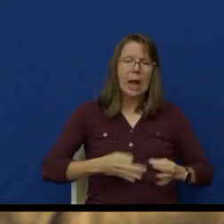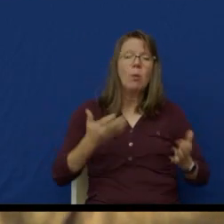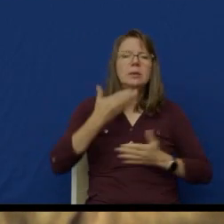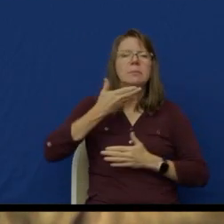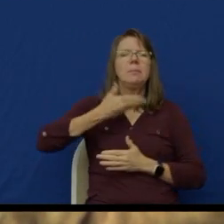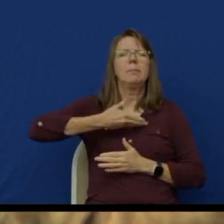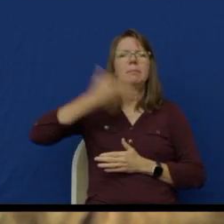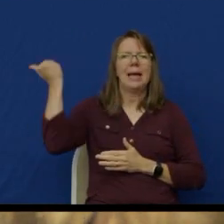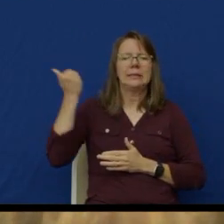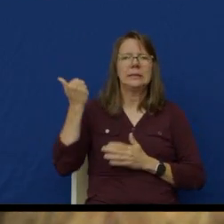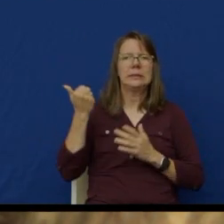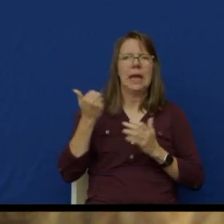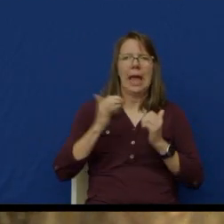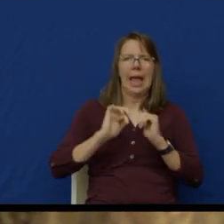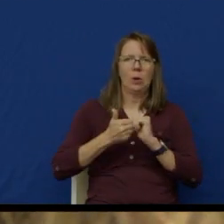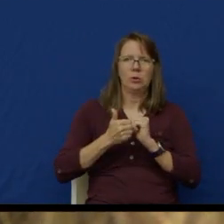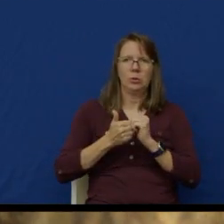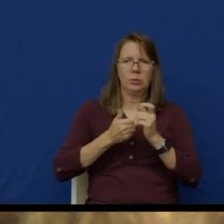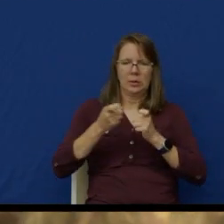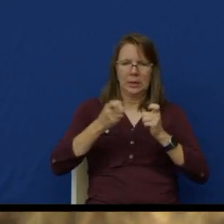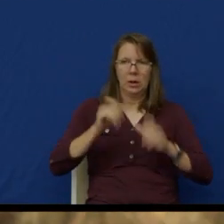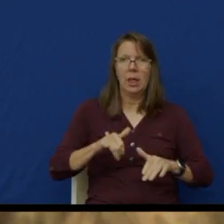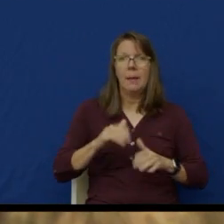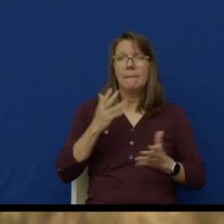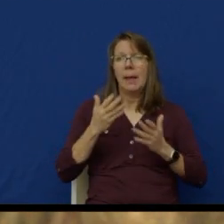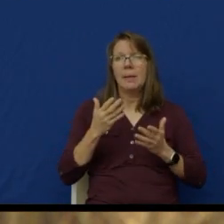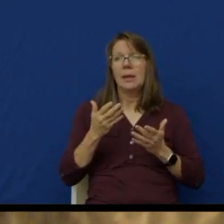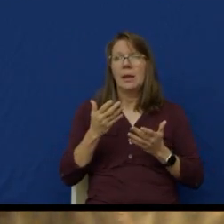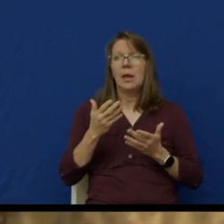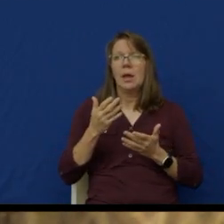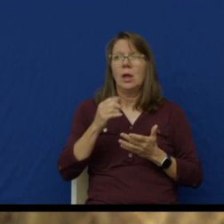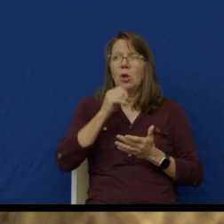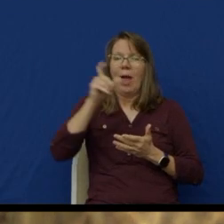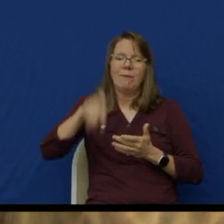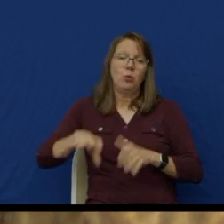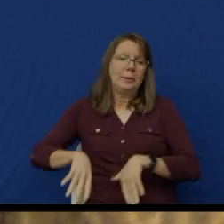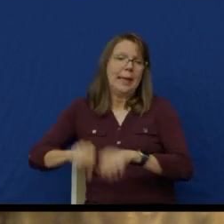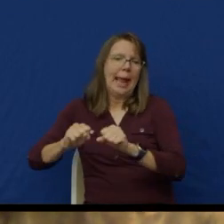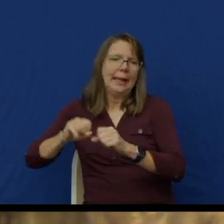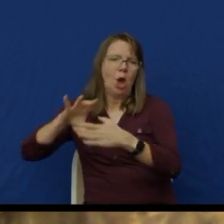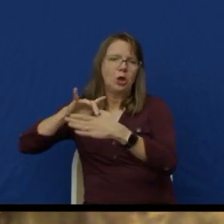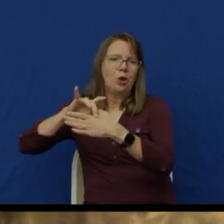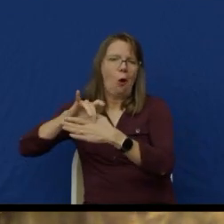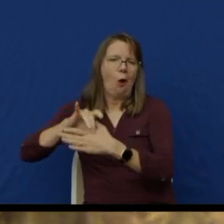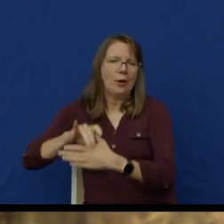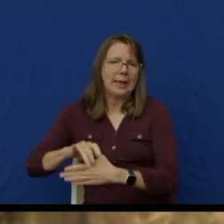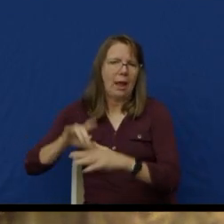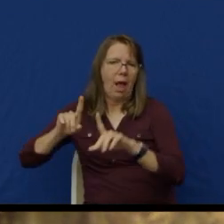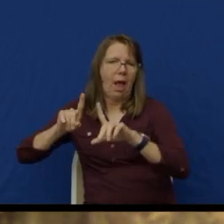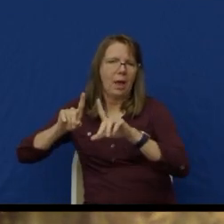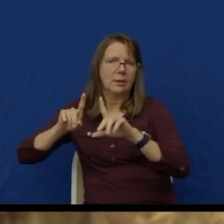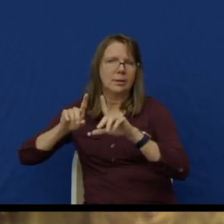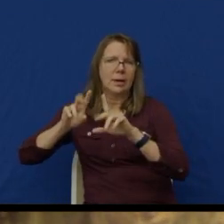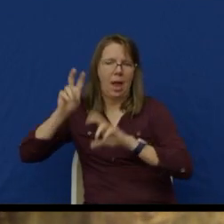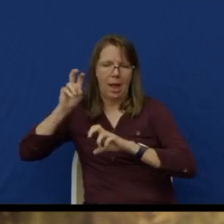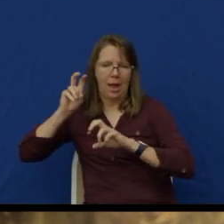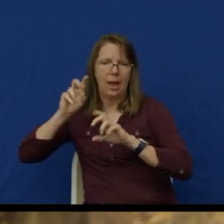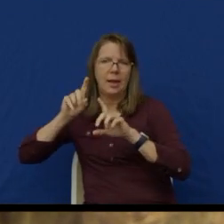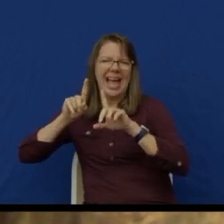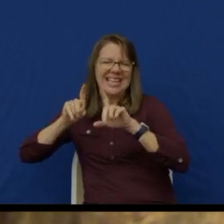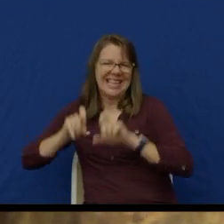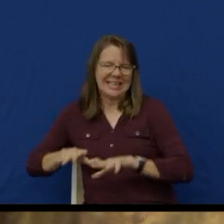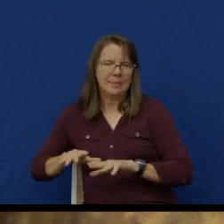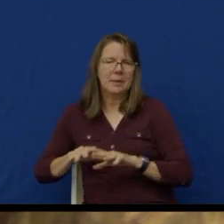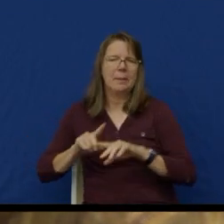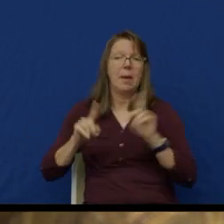concern came around an individual would then have to take, say, for example, the content assessments. But for the initial, I'm very happy to say